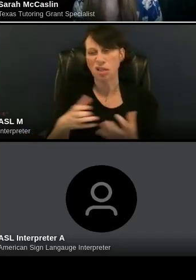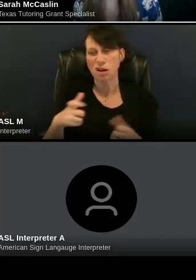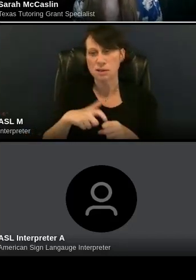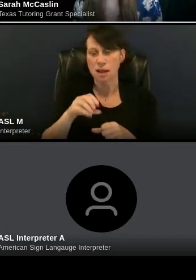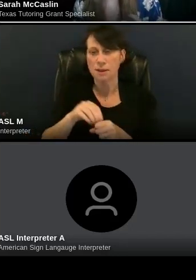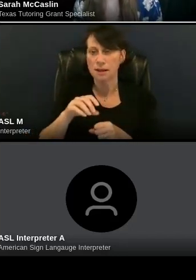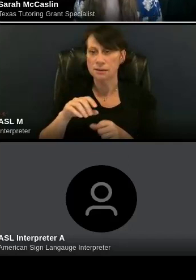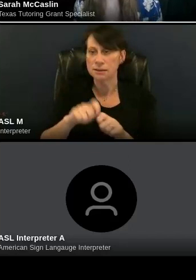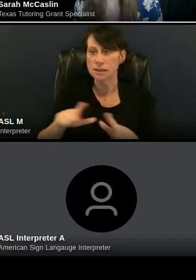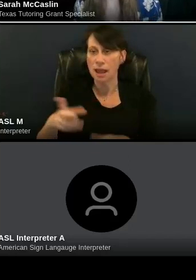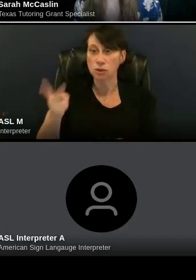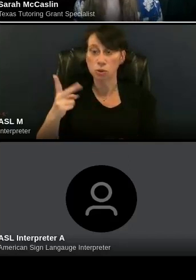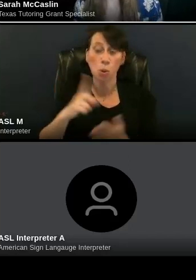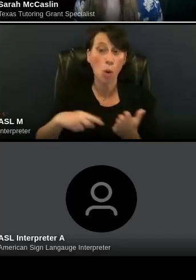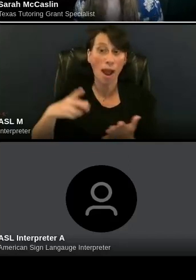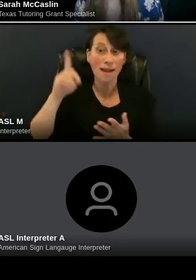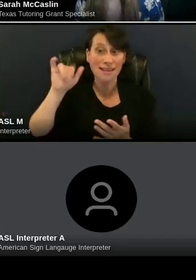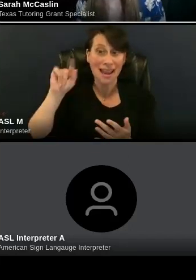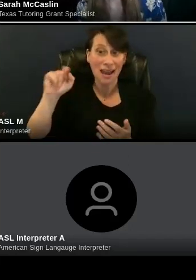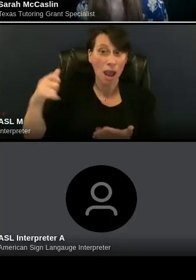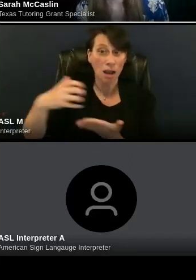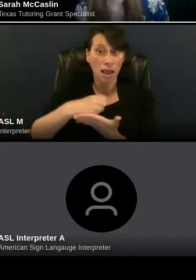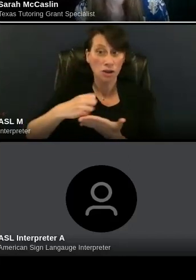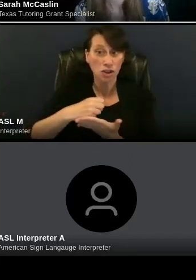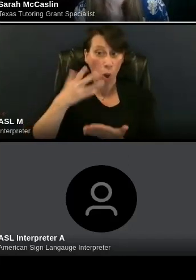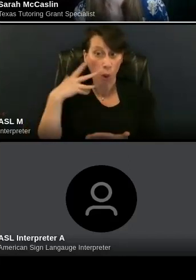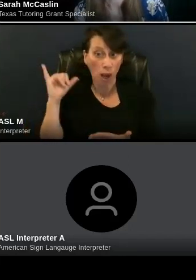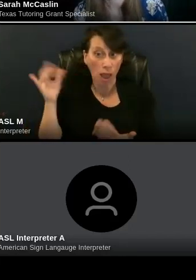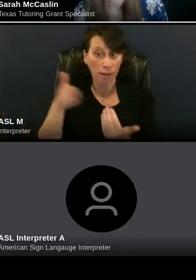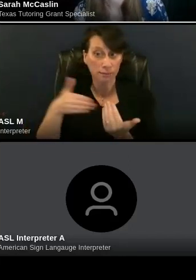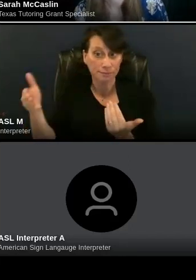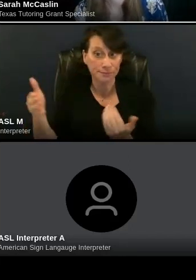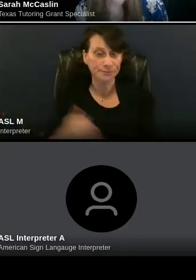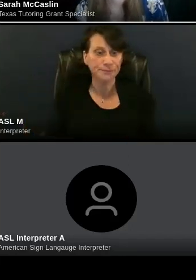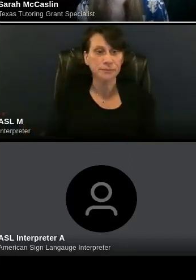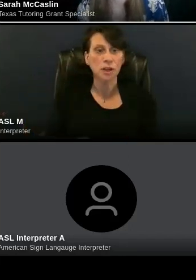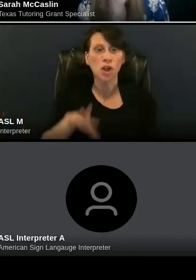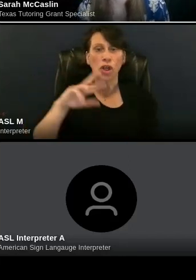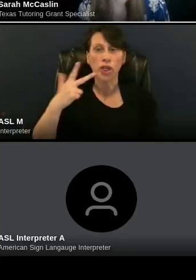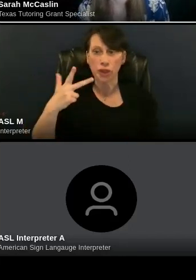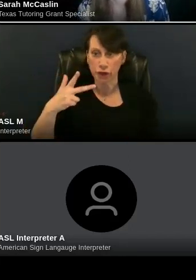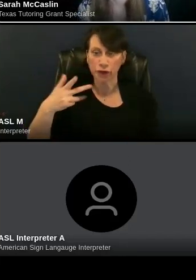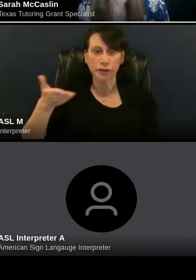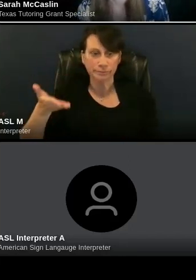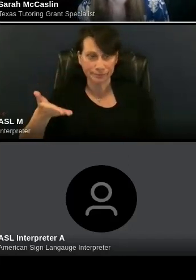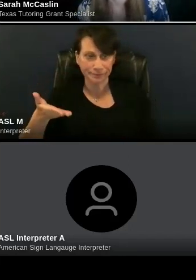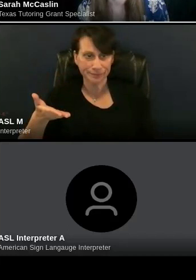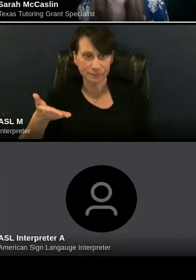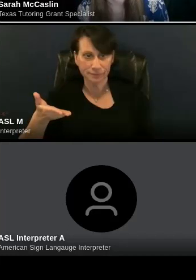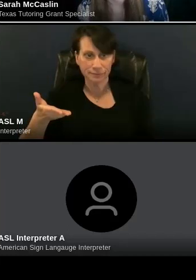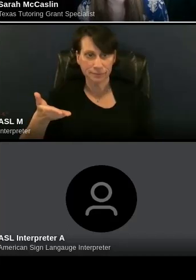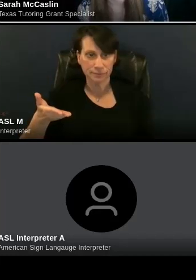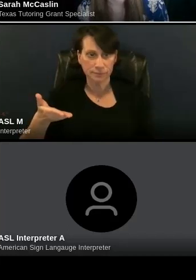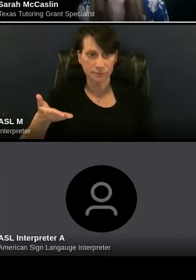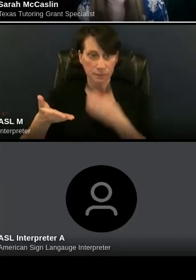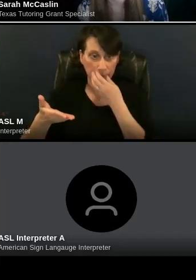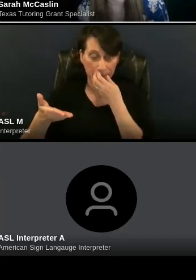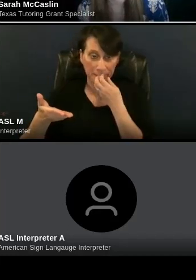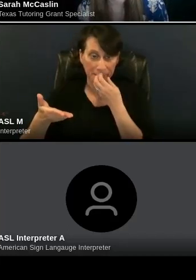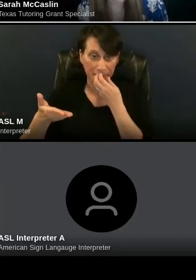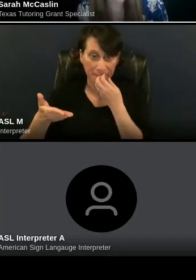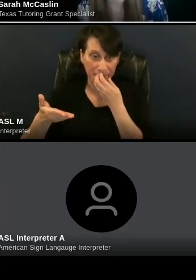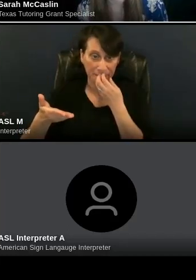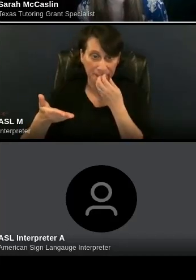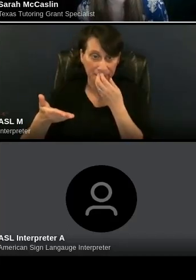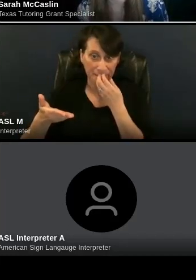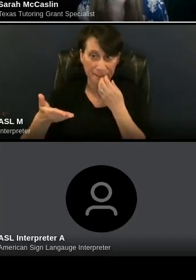about what data collection looks like moving forward. The third assurance is that LEAs agree to cover any additional